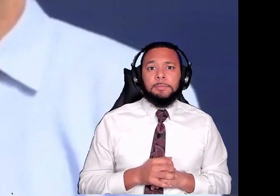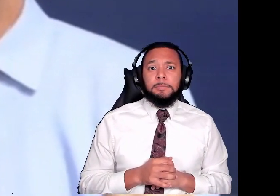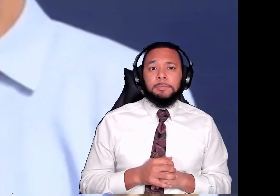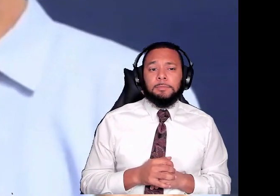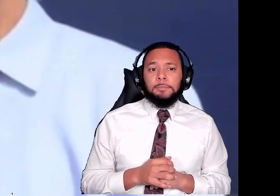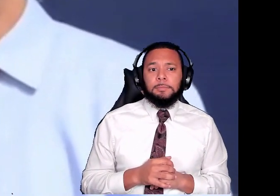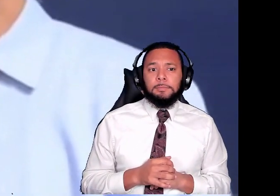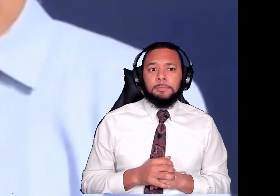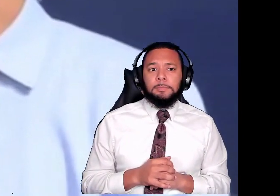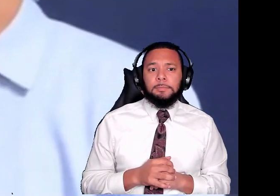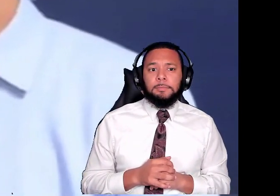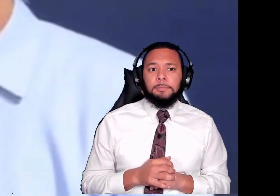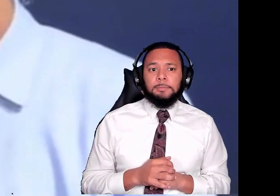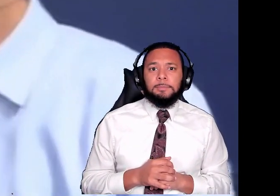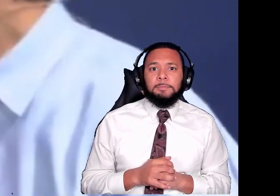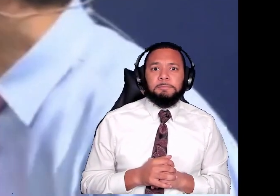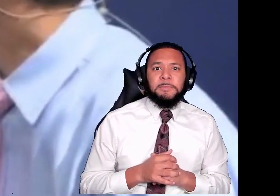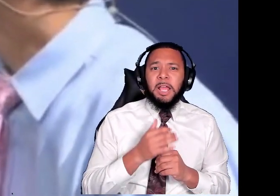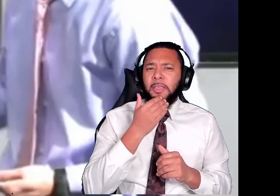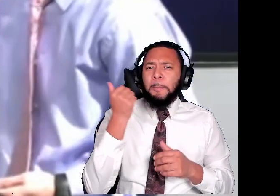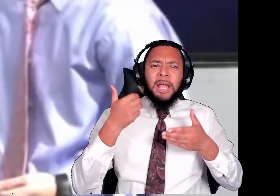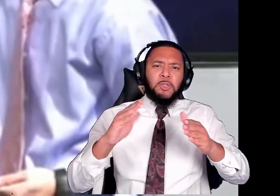lives than with Girl Scout cookies?